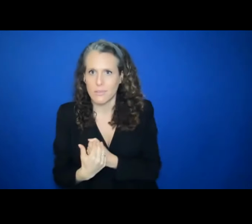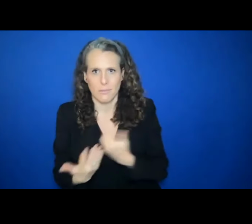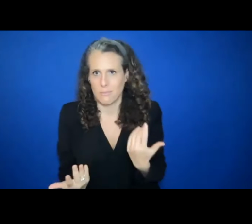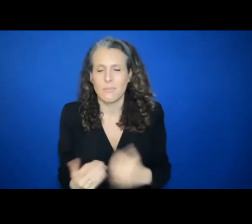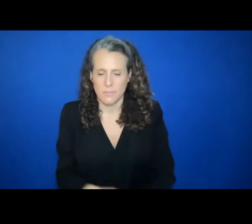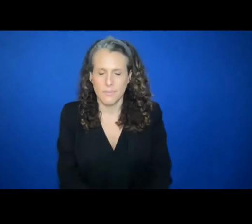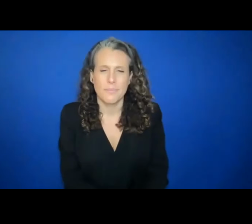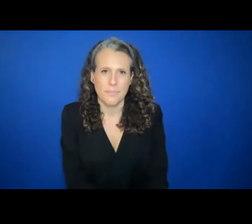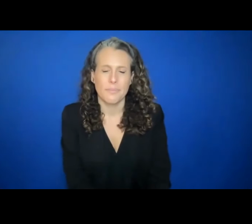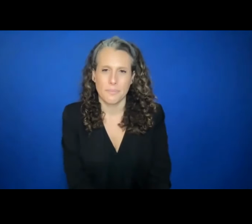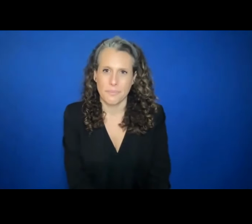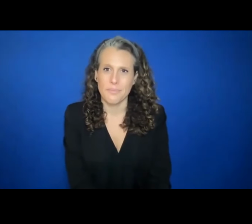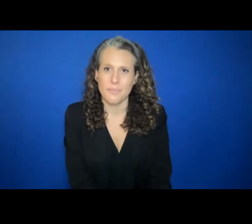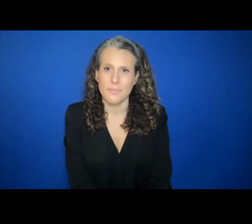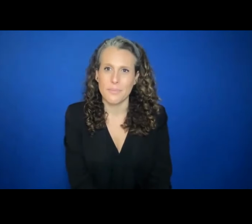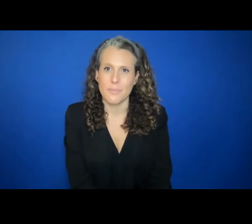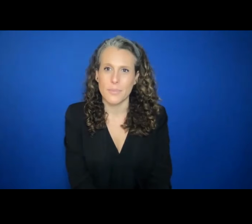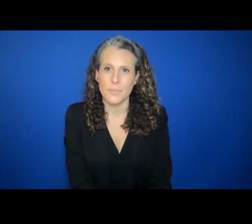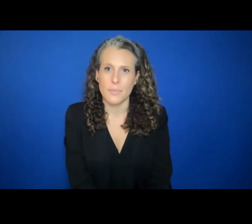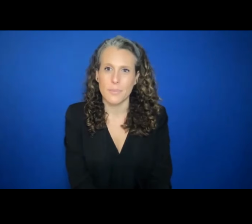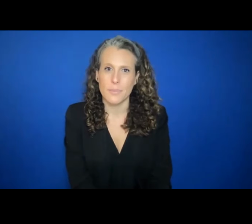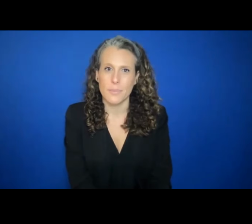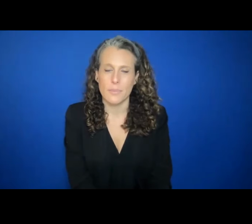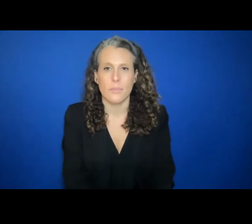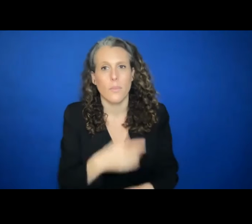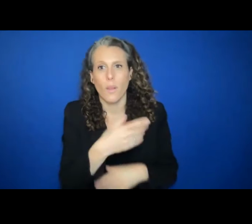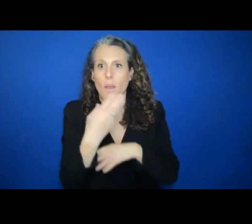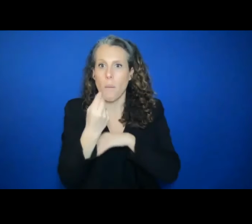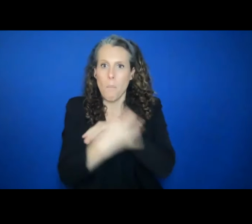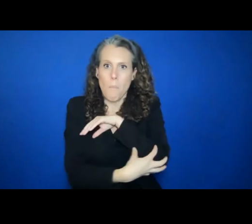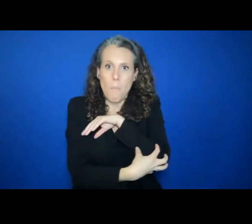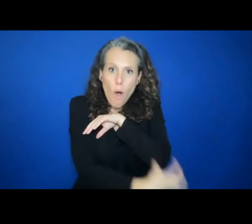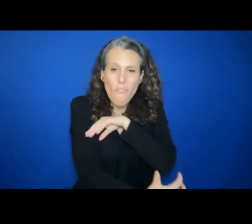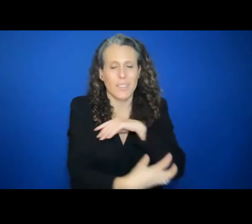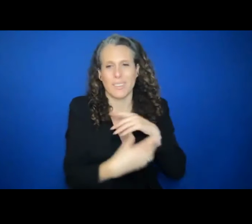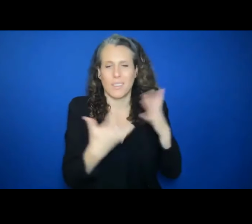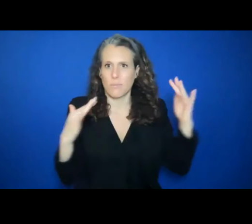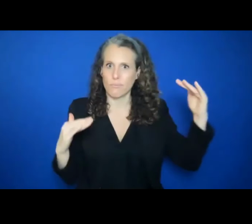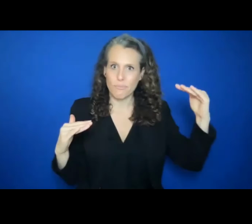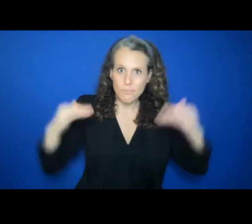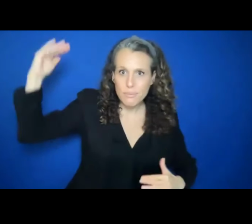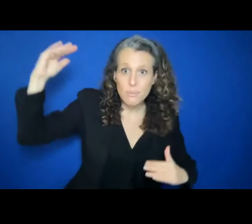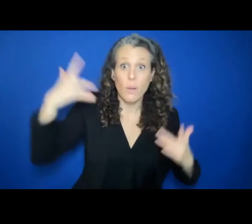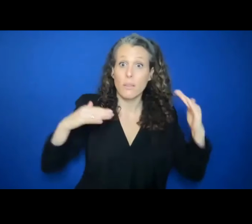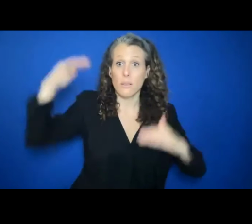people, and creating poverty and profound disadvantage, or maintaining it.